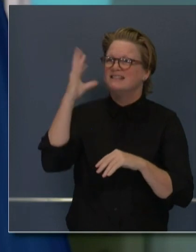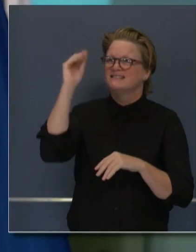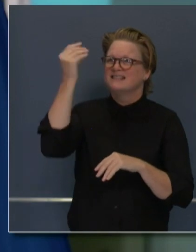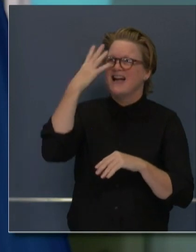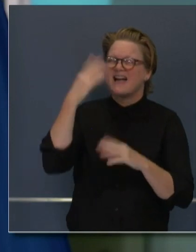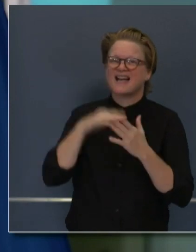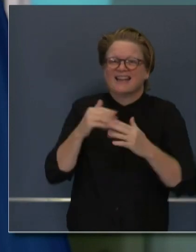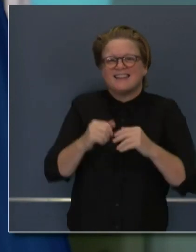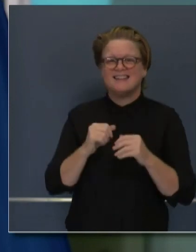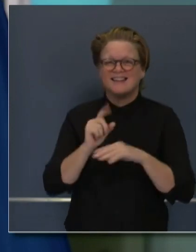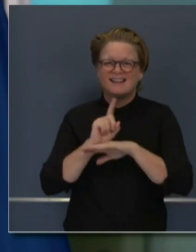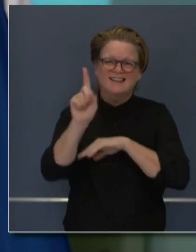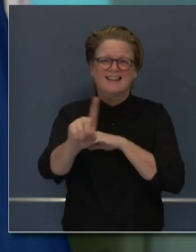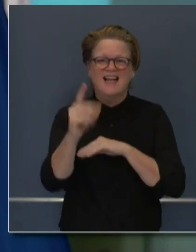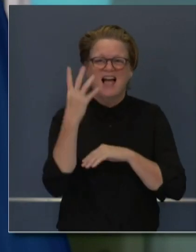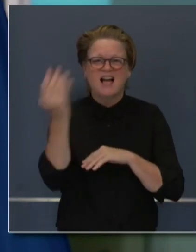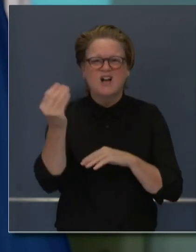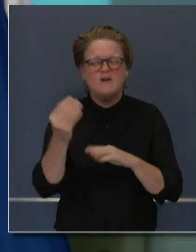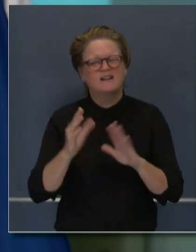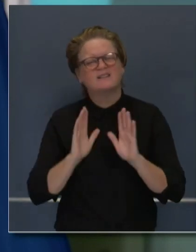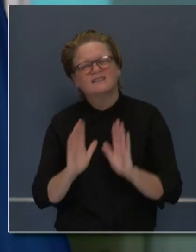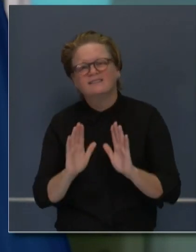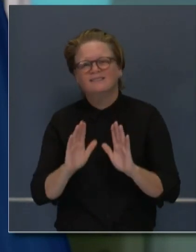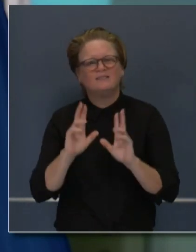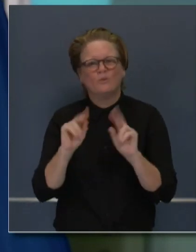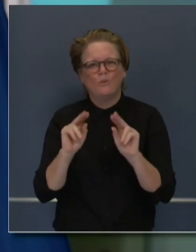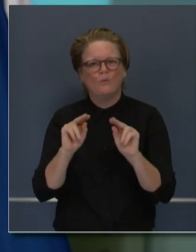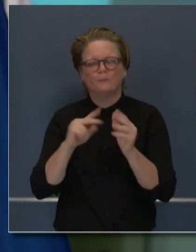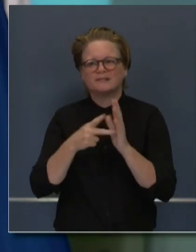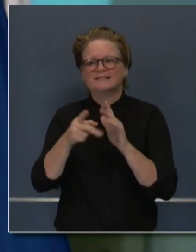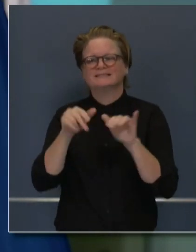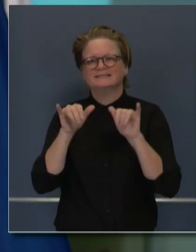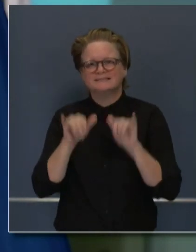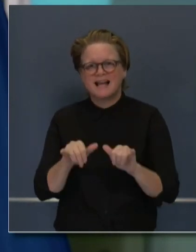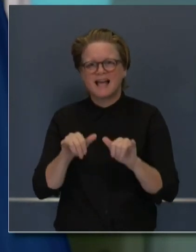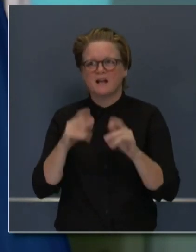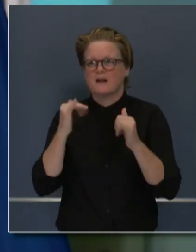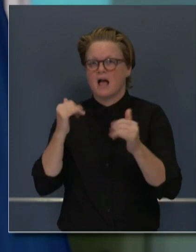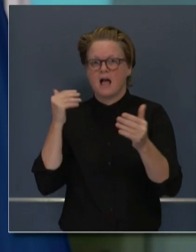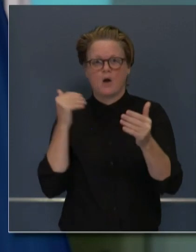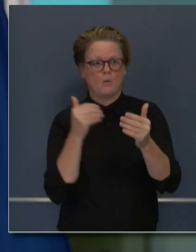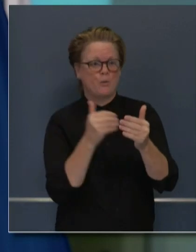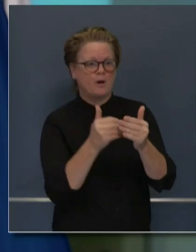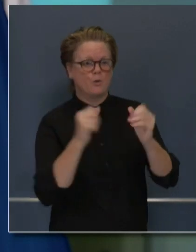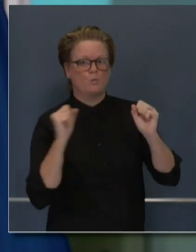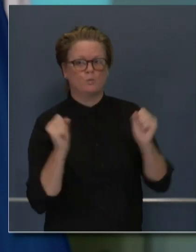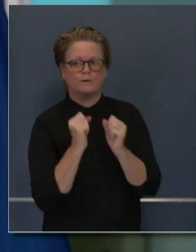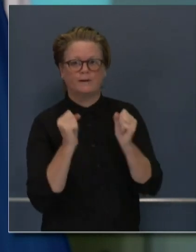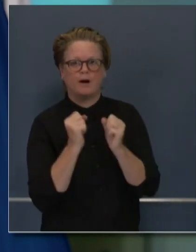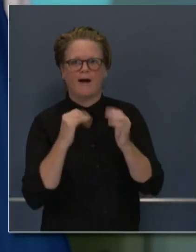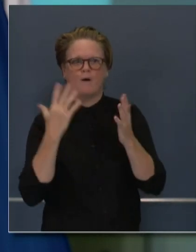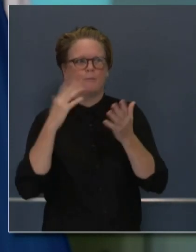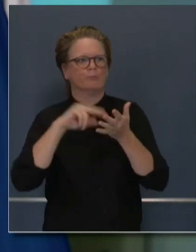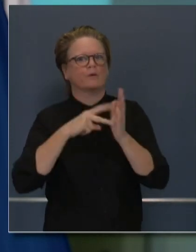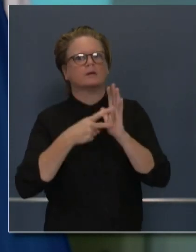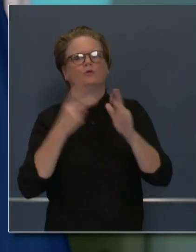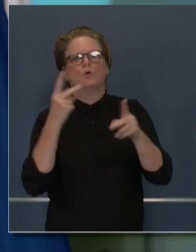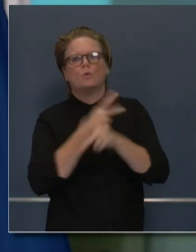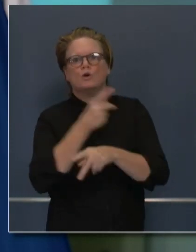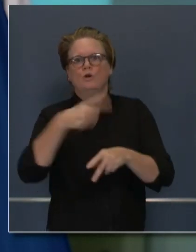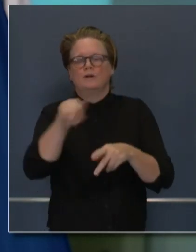as more and more people come back indoors as the warmer months become in transition colder